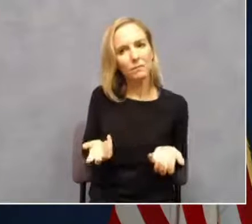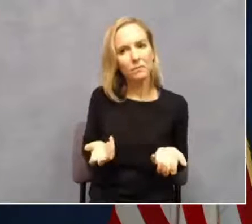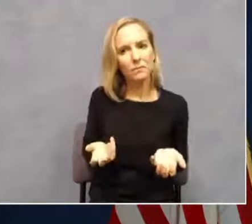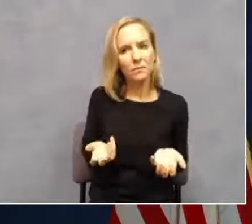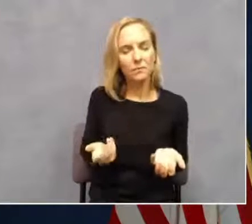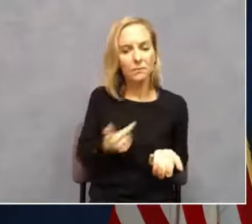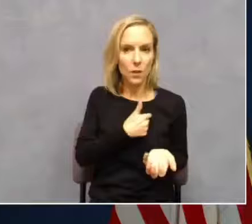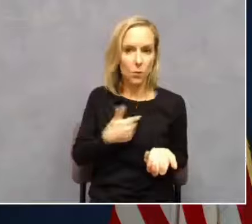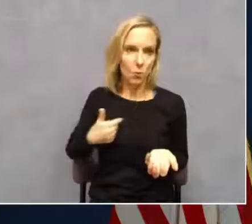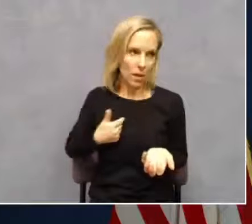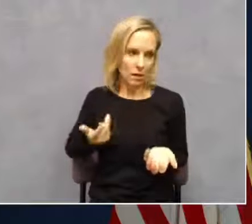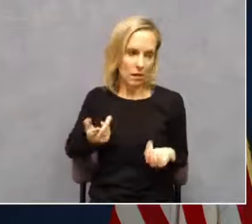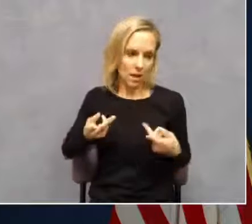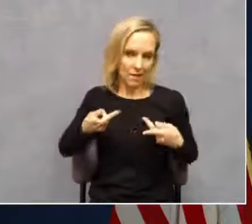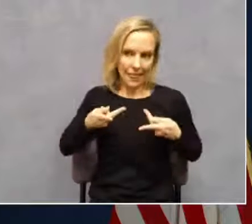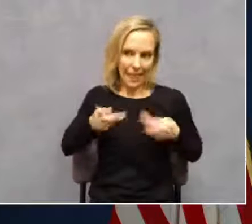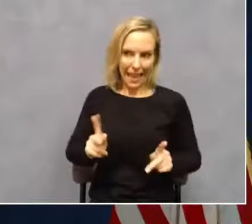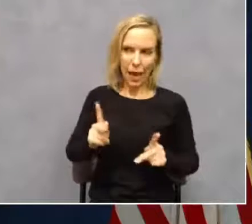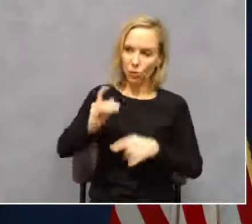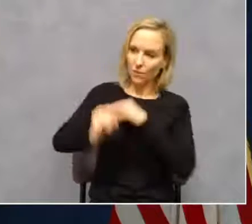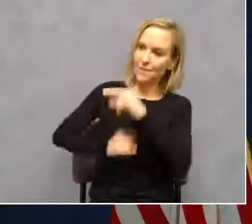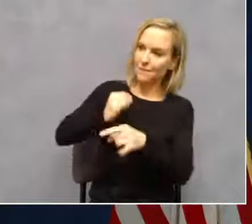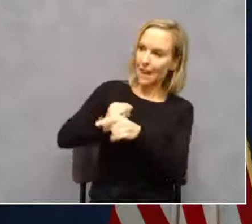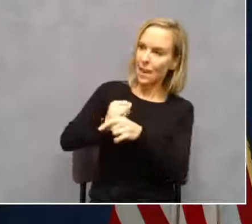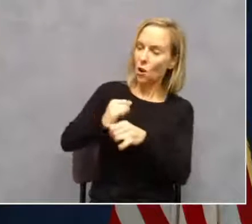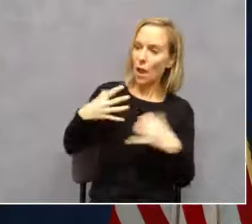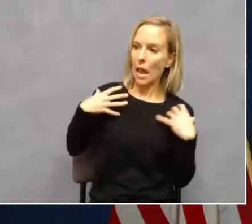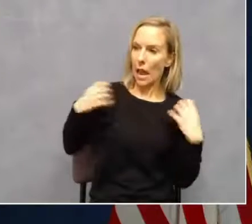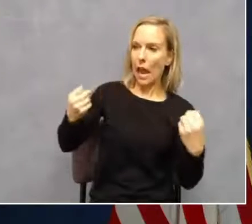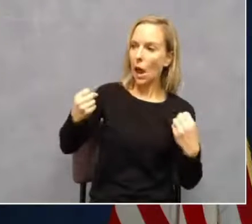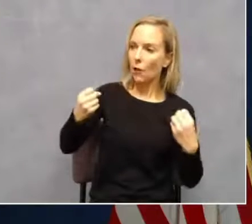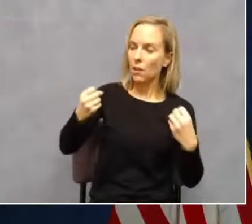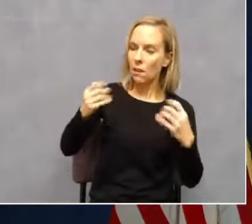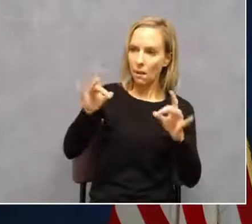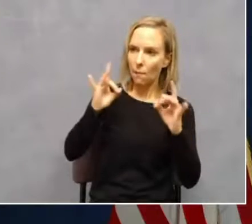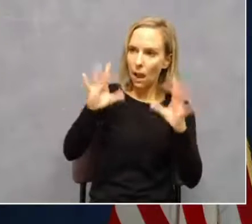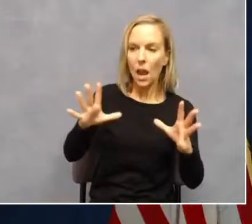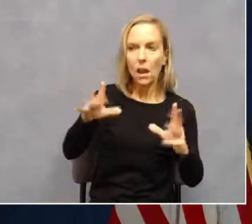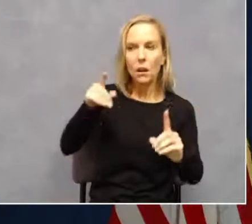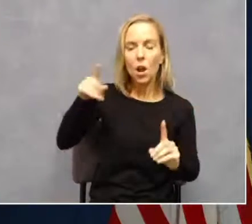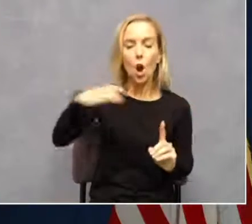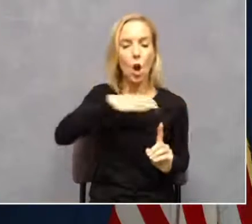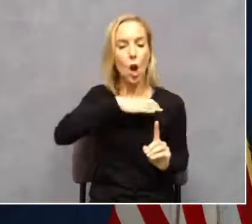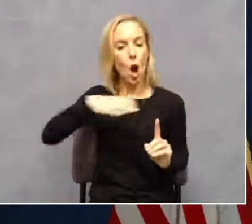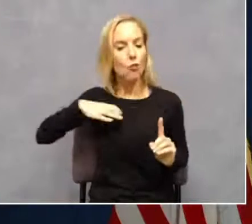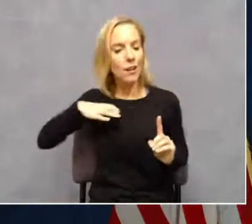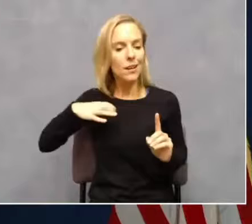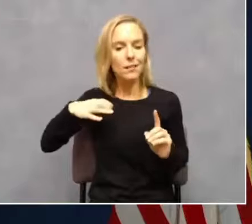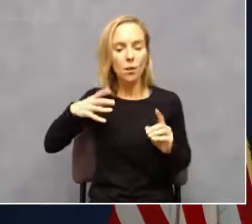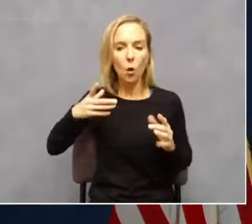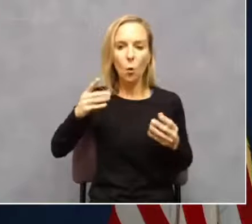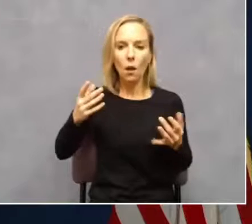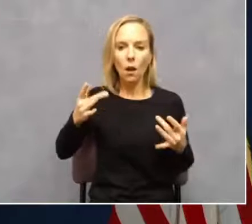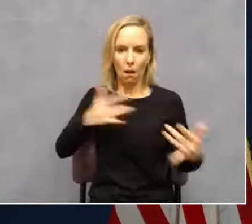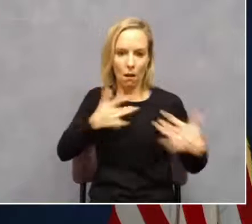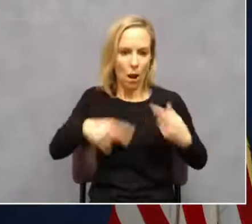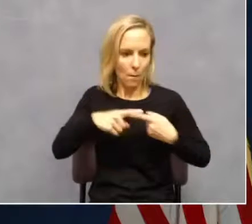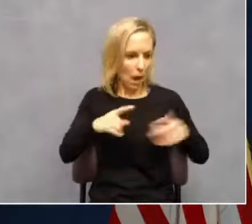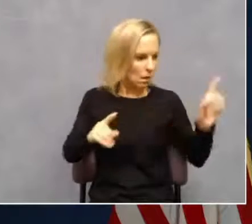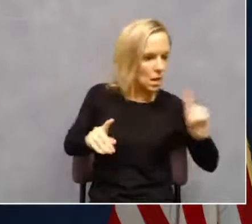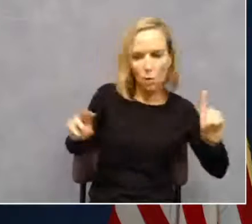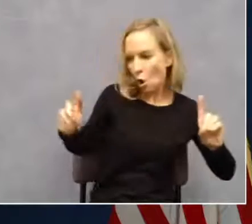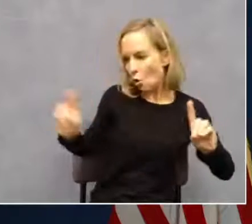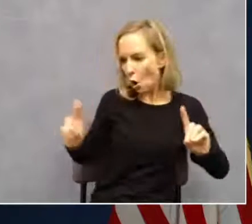allowed, even in the midst of an international health pandemic, for Congress to be more worried about Democrat or Republican and the credit than